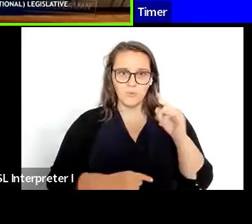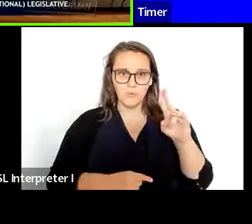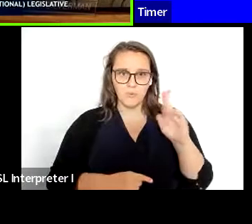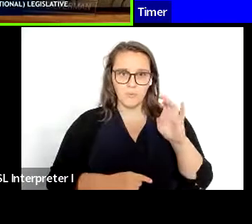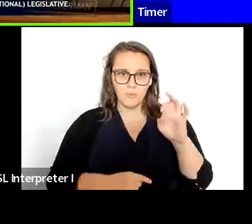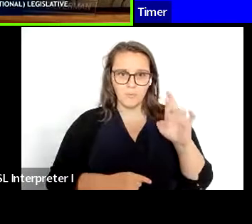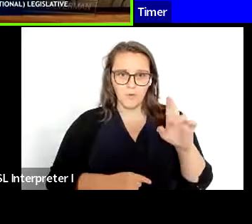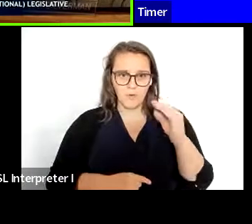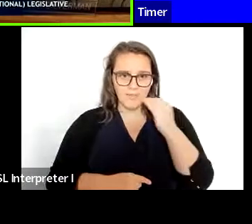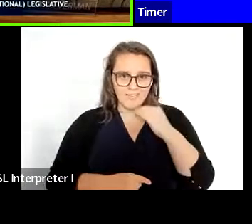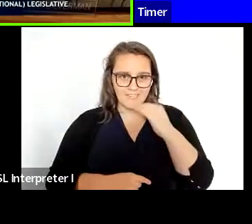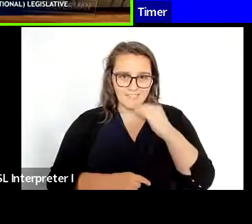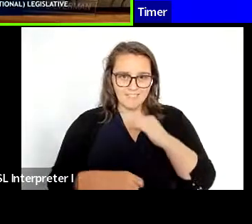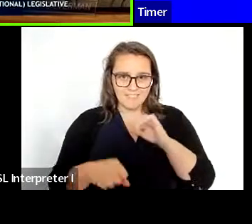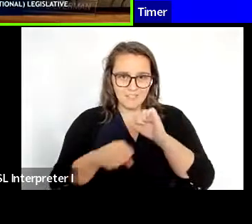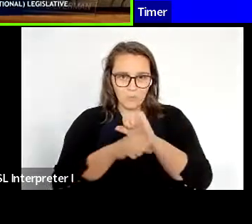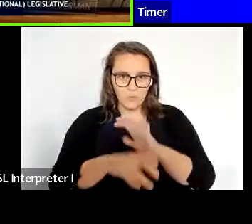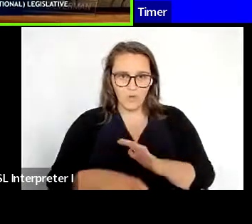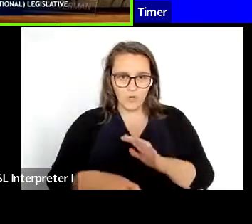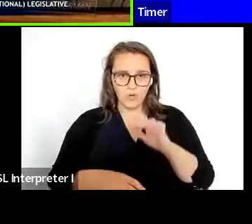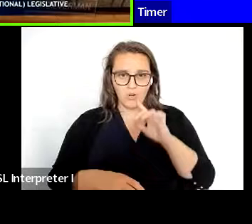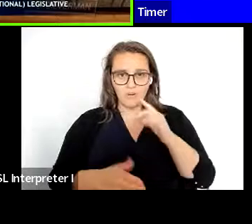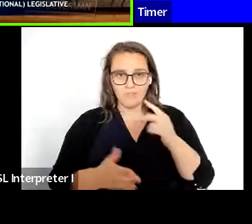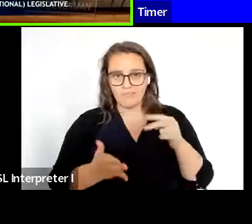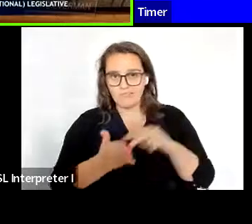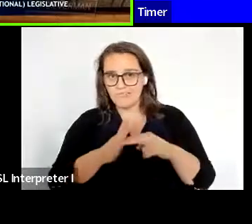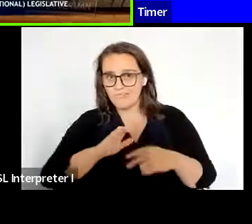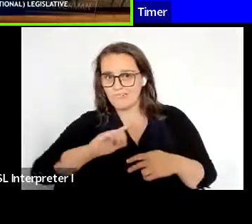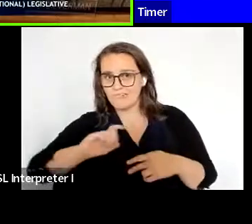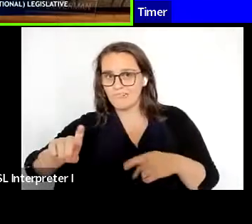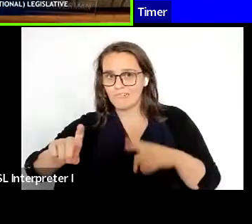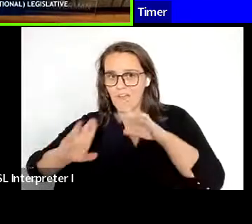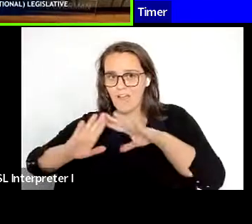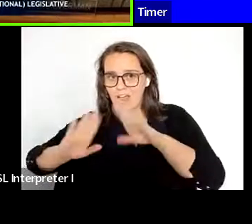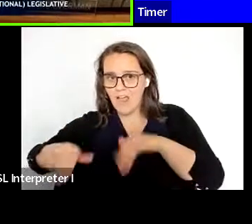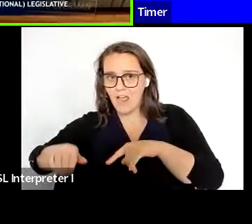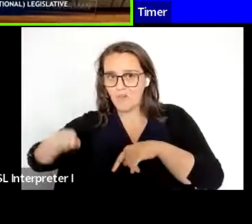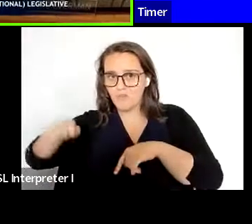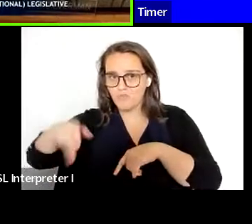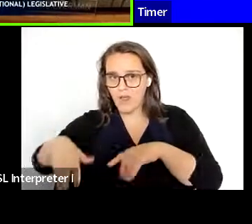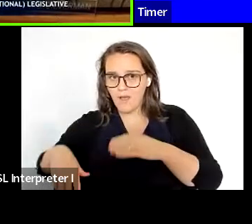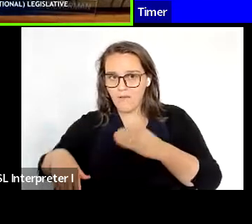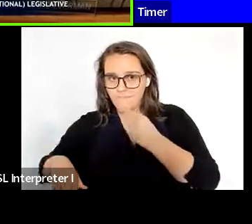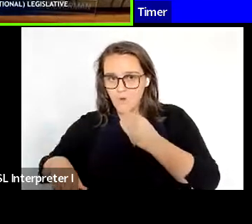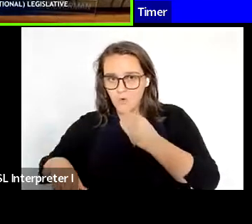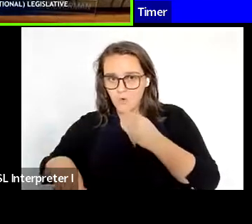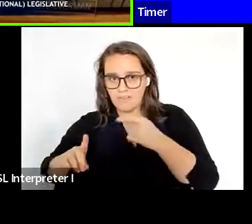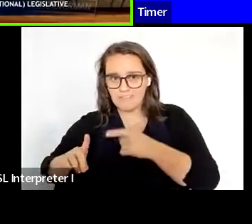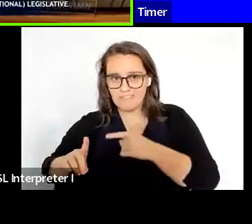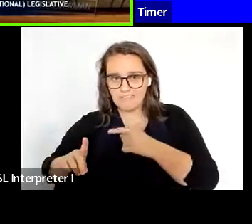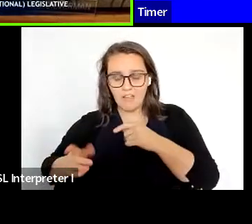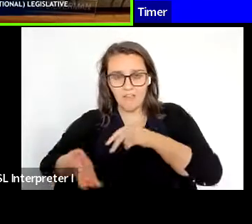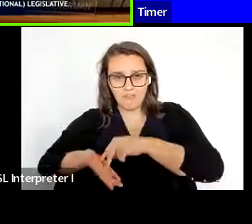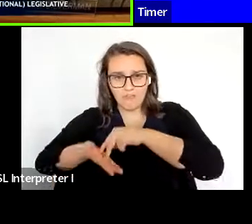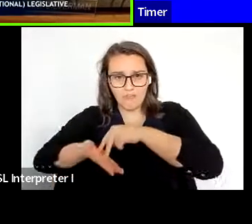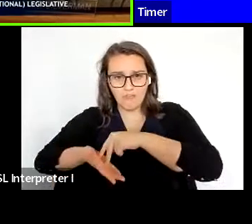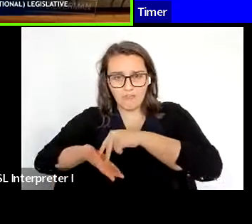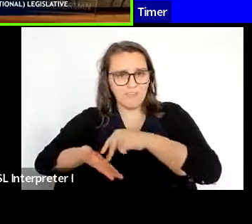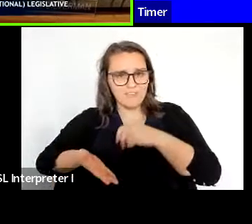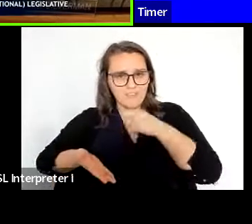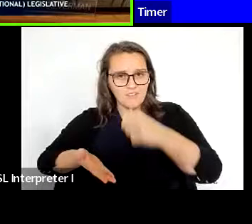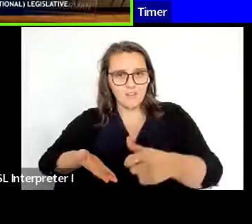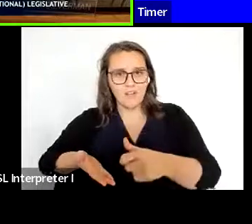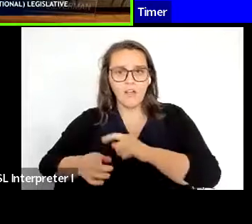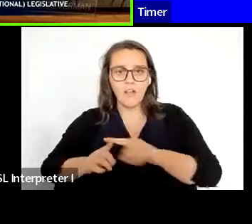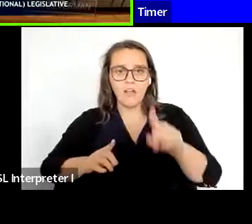out to run into a house or a building to drop off food, so they're not staying there that long. I just think that I'll see